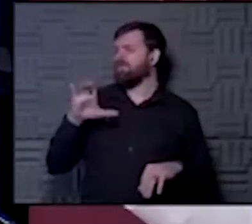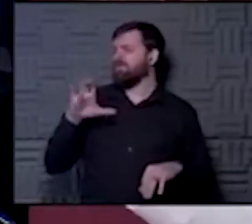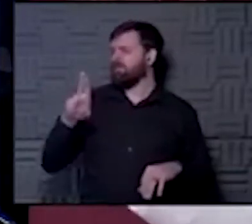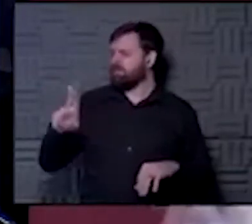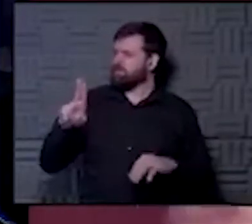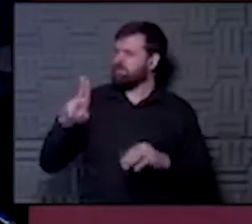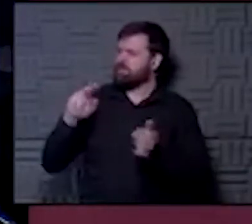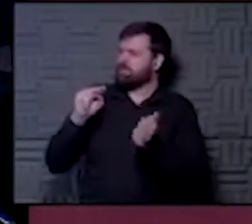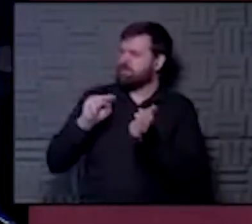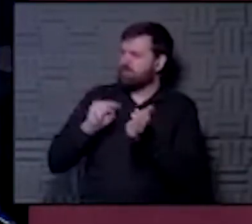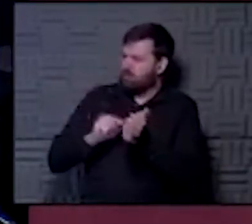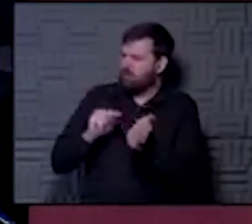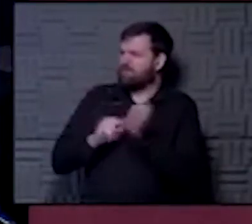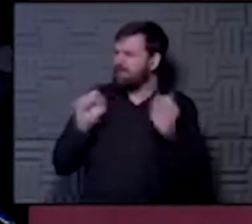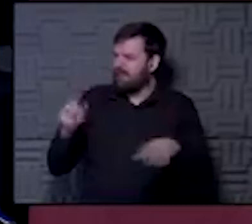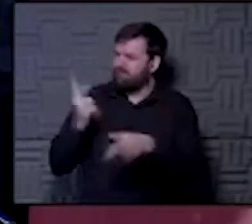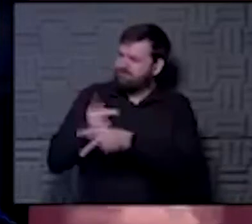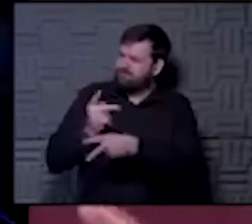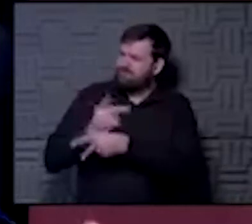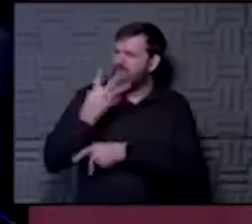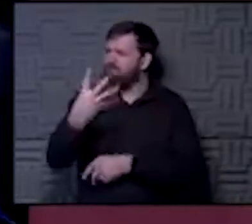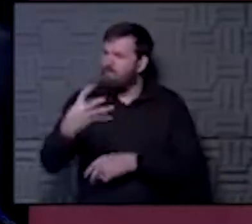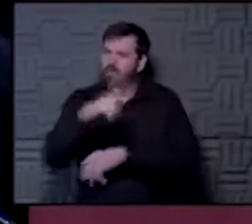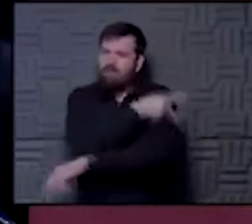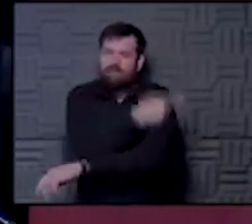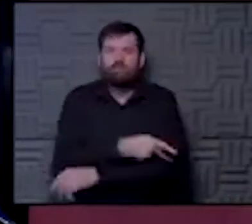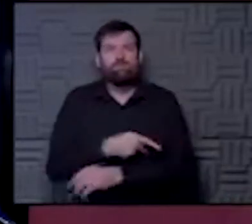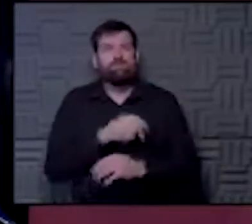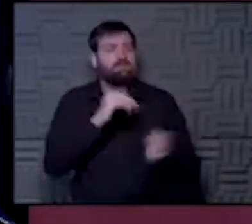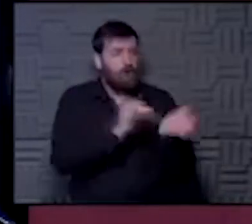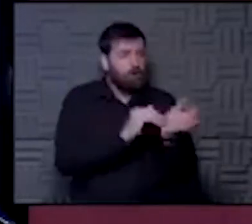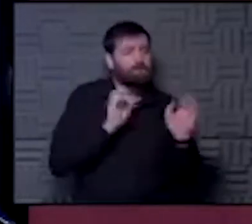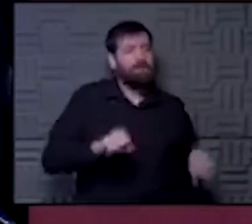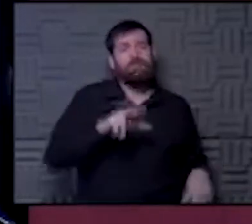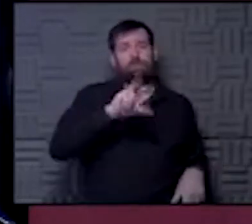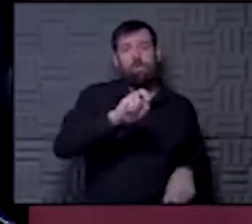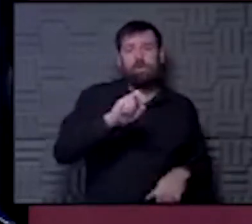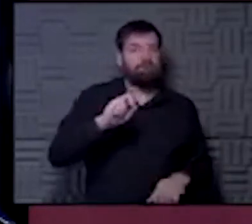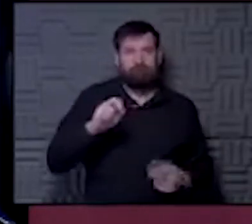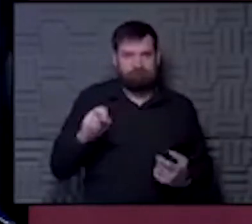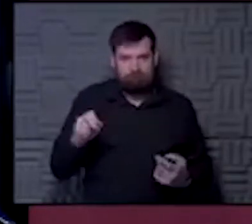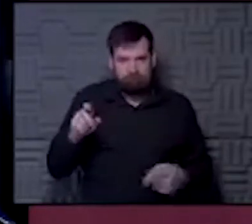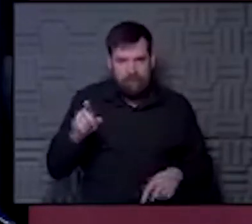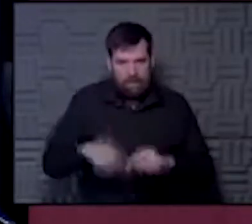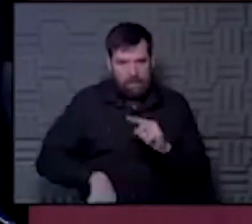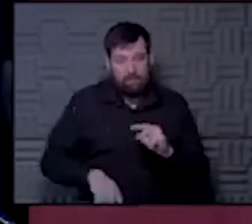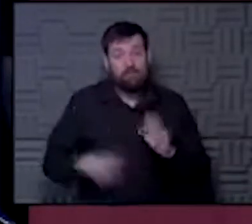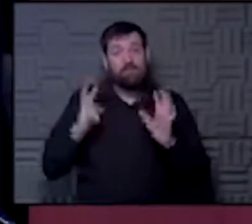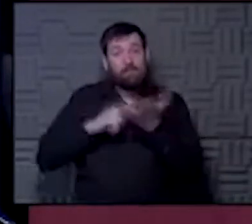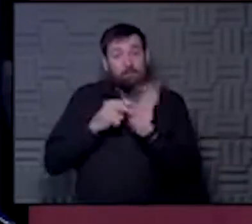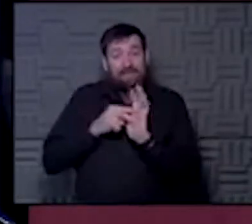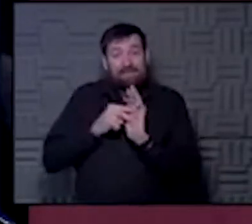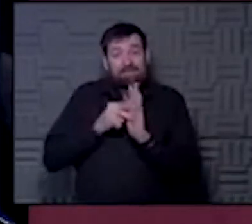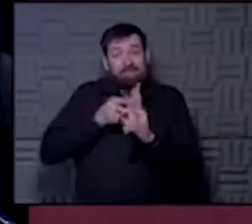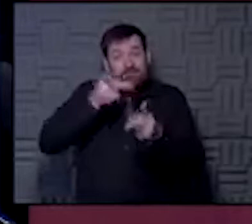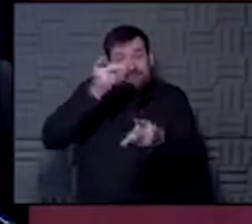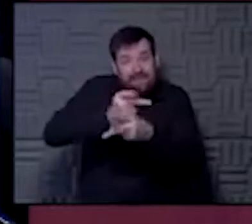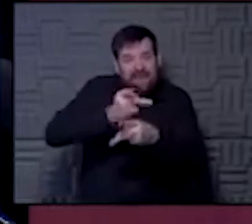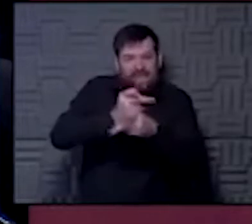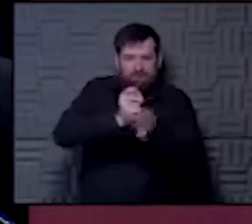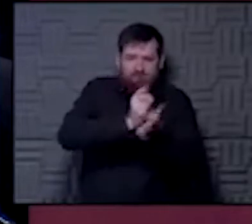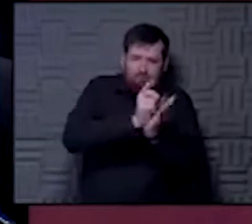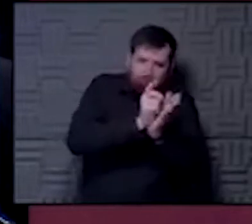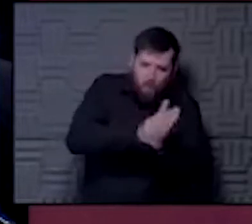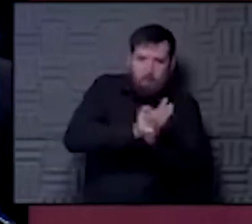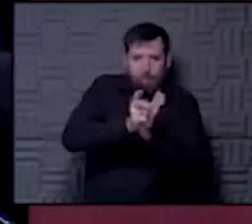take care of 4 patients, or an ICU doctor can take care of 30 patients. Because what happens when you do that is you can't pay attention to the moment-to-moment